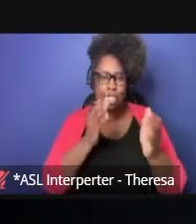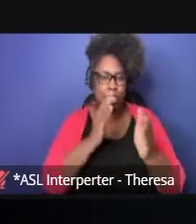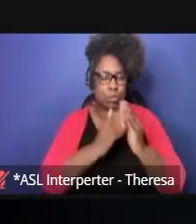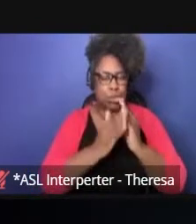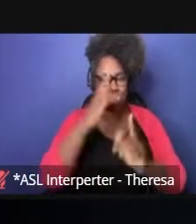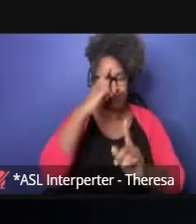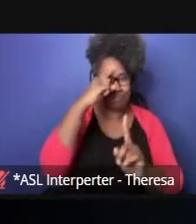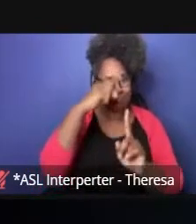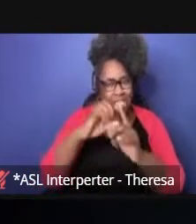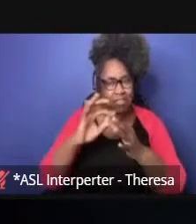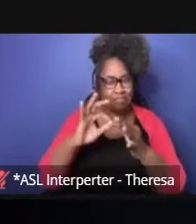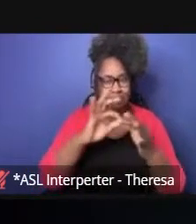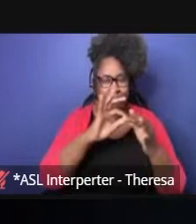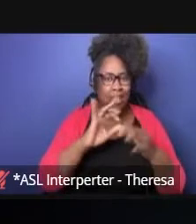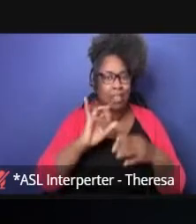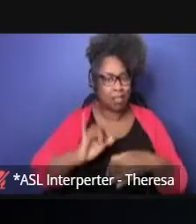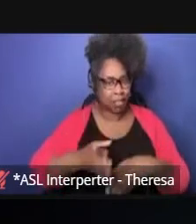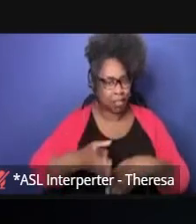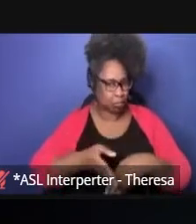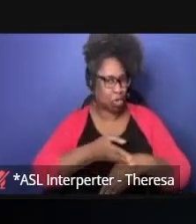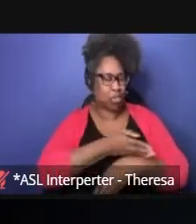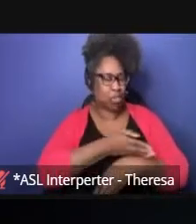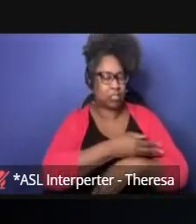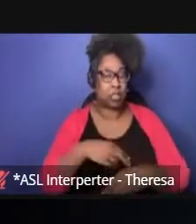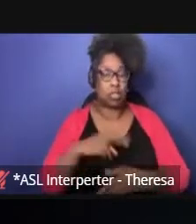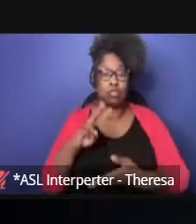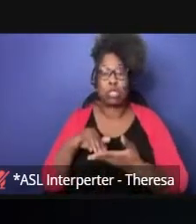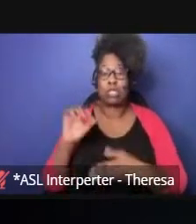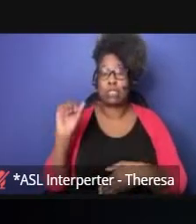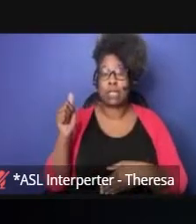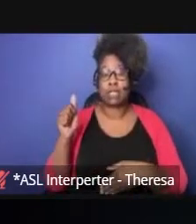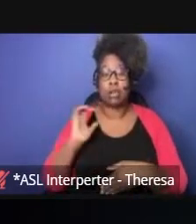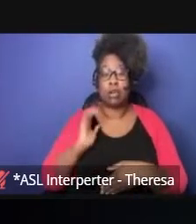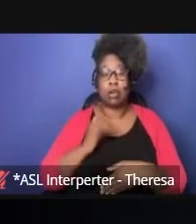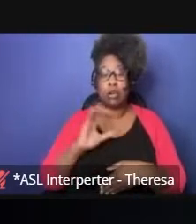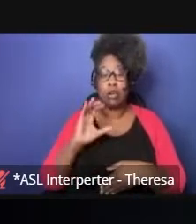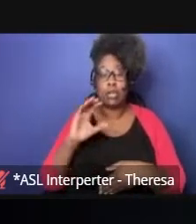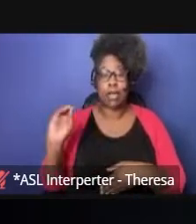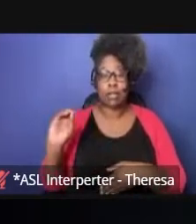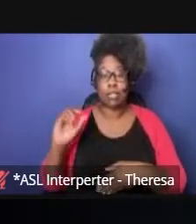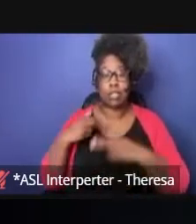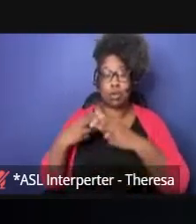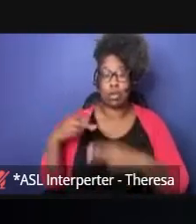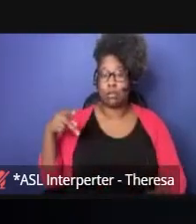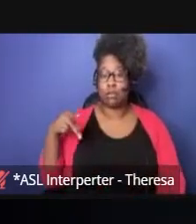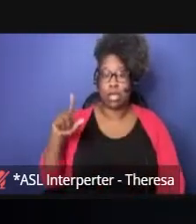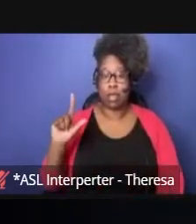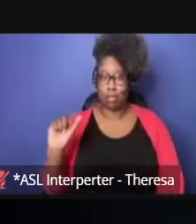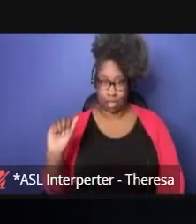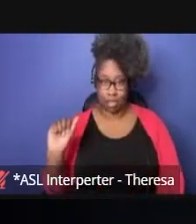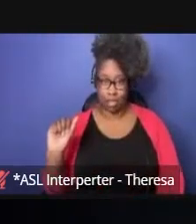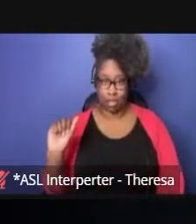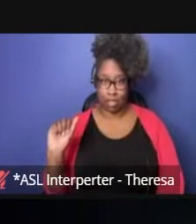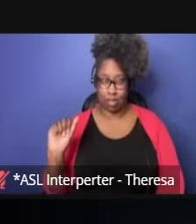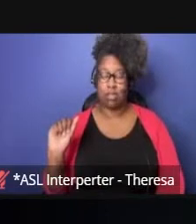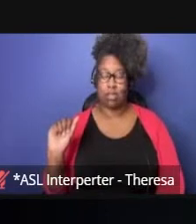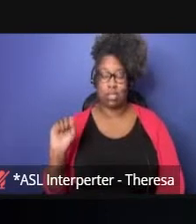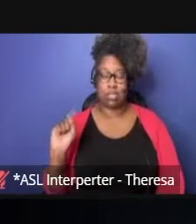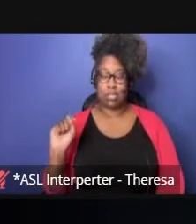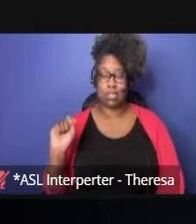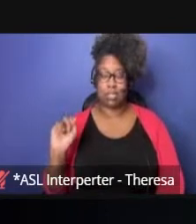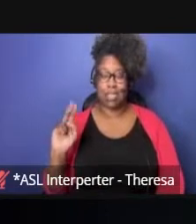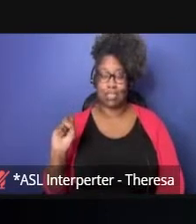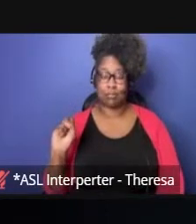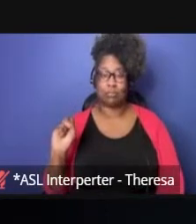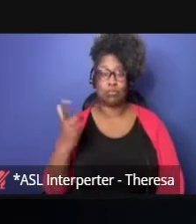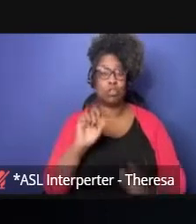it's progress. In 2010, our county was actually considered PLA status. So people are very bitter about the concept of